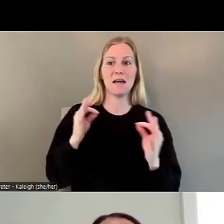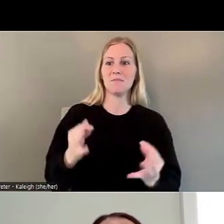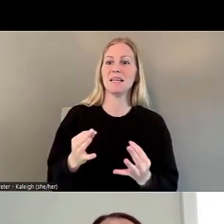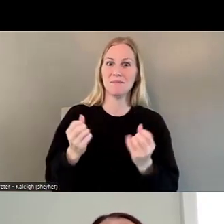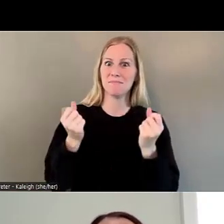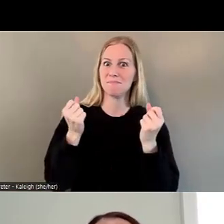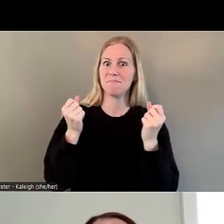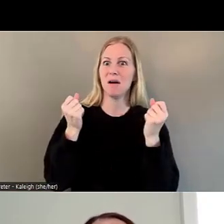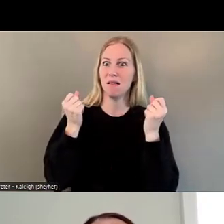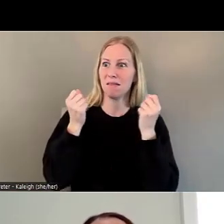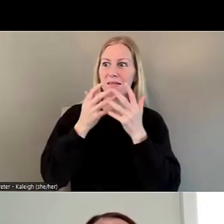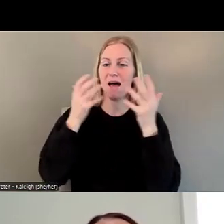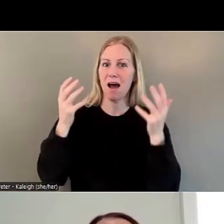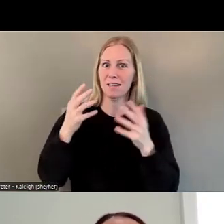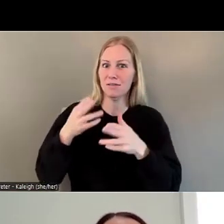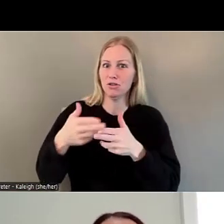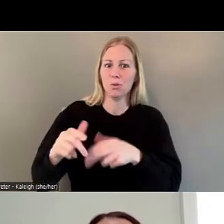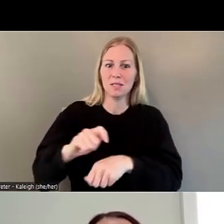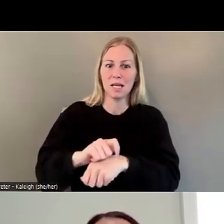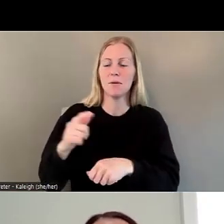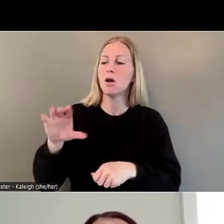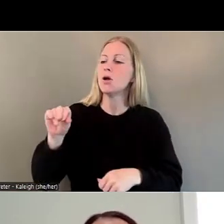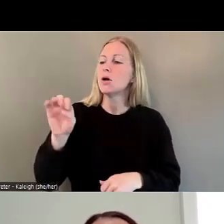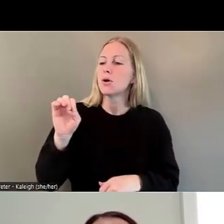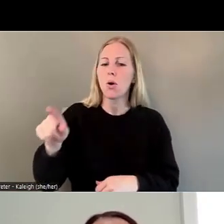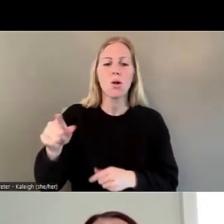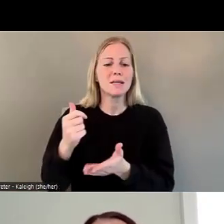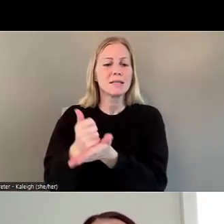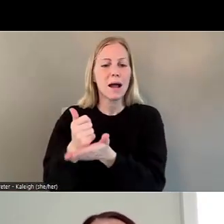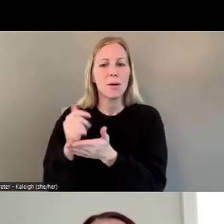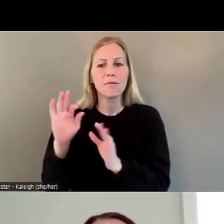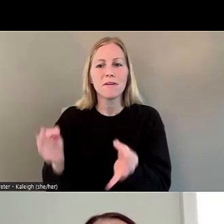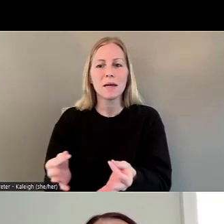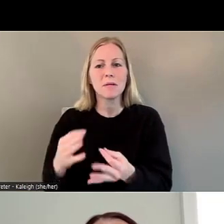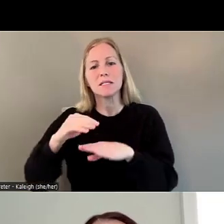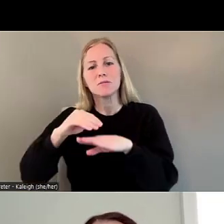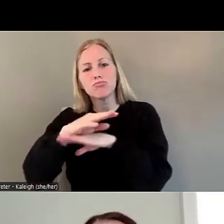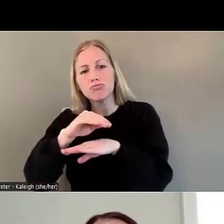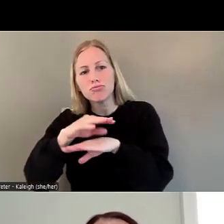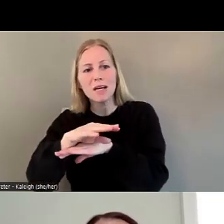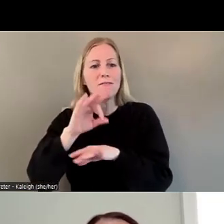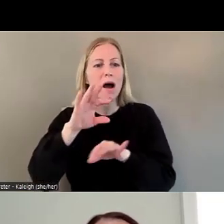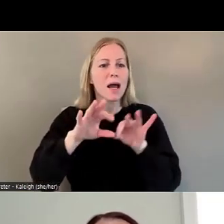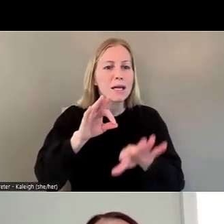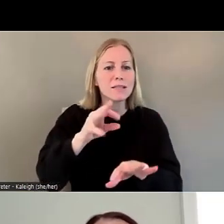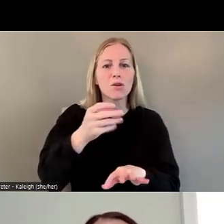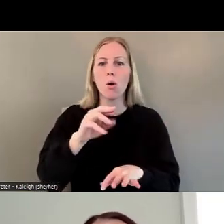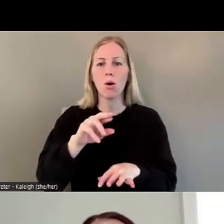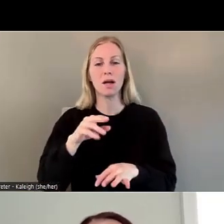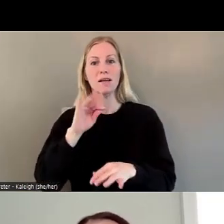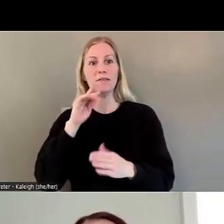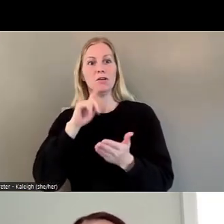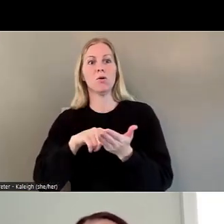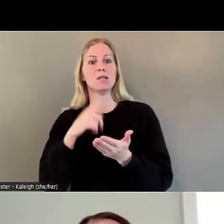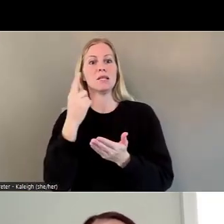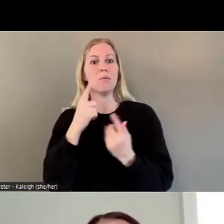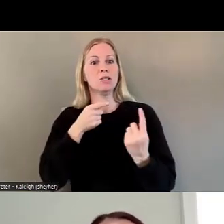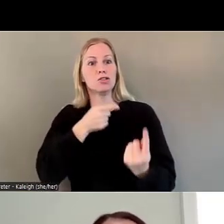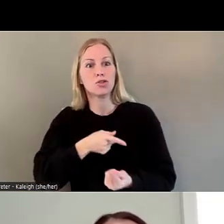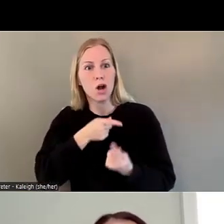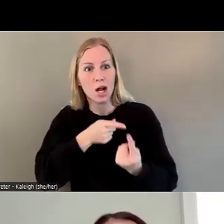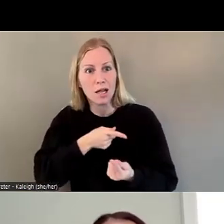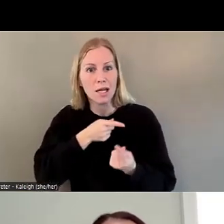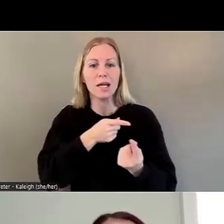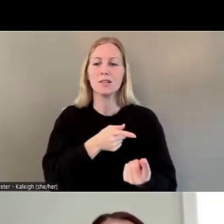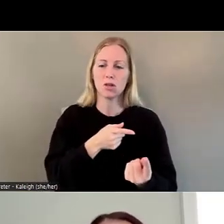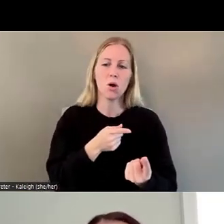advice or comforting sentiments when he sees one of us is struggling. And of course, he is always good for a joke or a good zinger here and